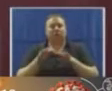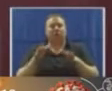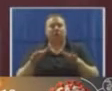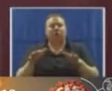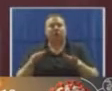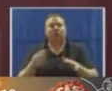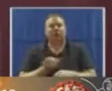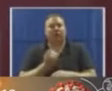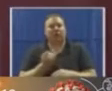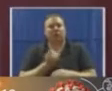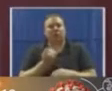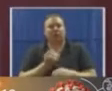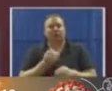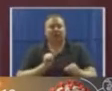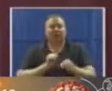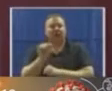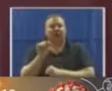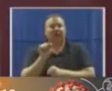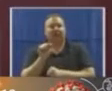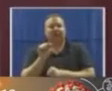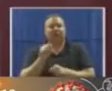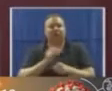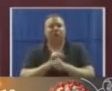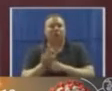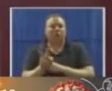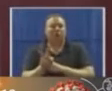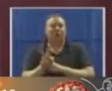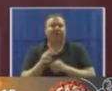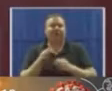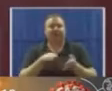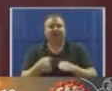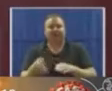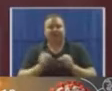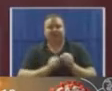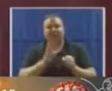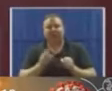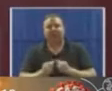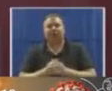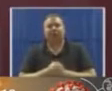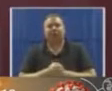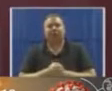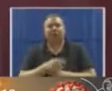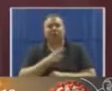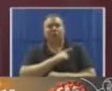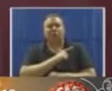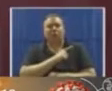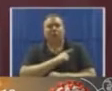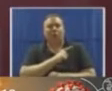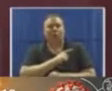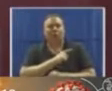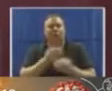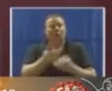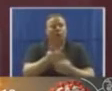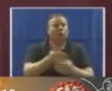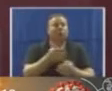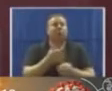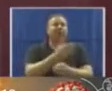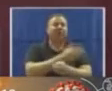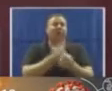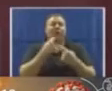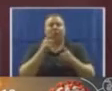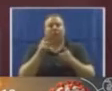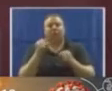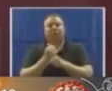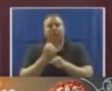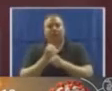immunity against severe COVID-19 and death in South Africa. The recent announcements made by the President on COVID,